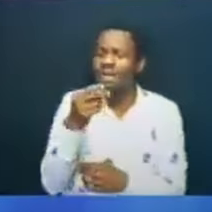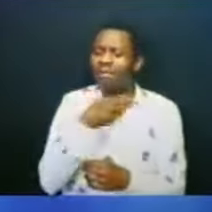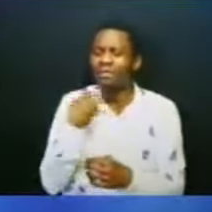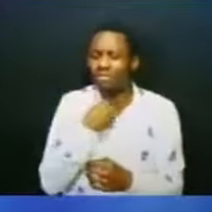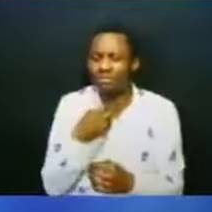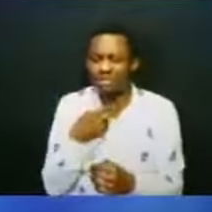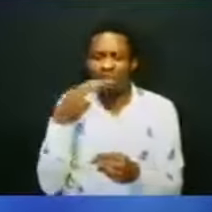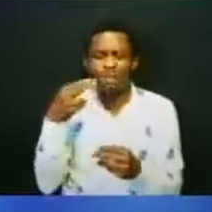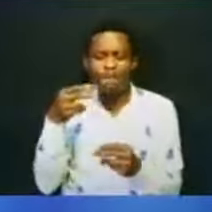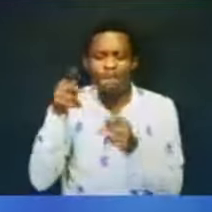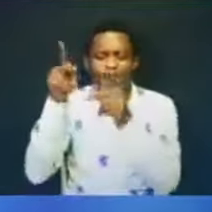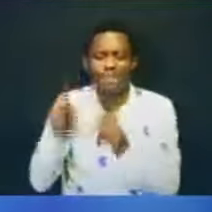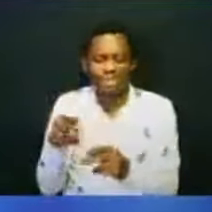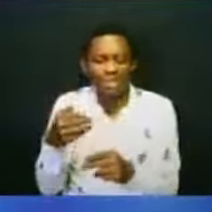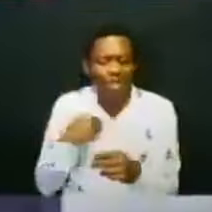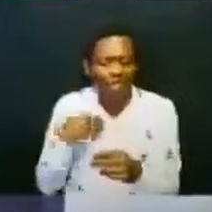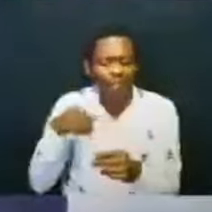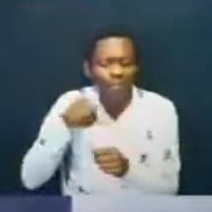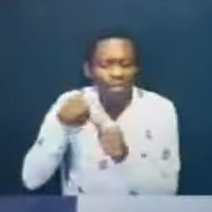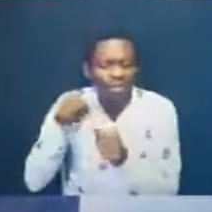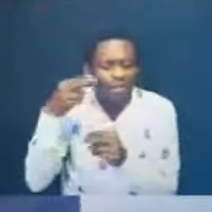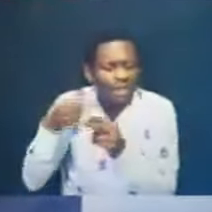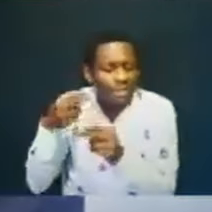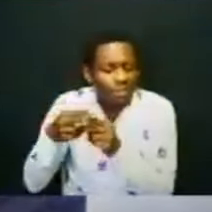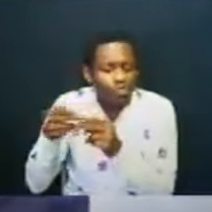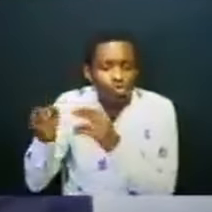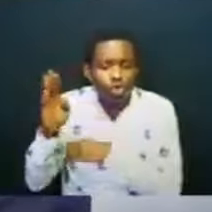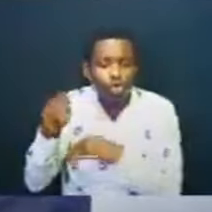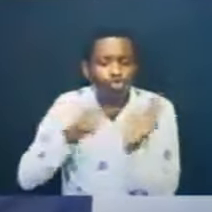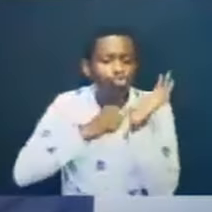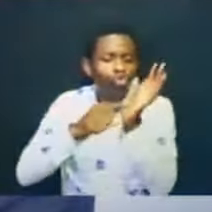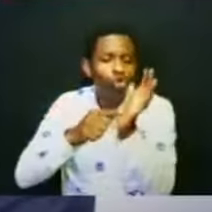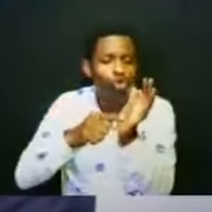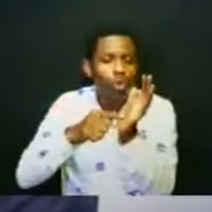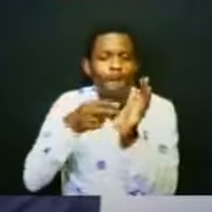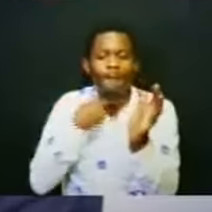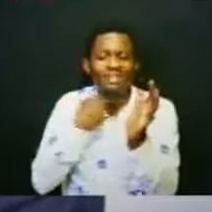man comes, you should ask him about this name. So when